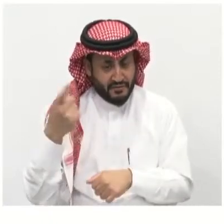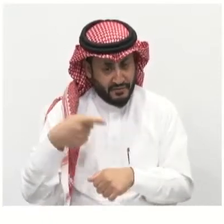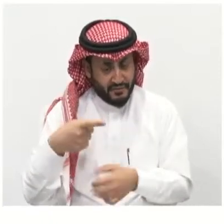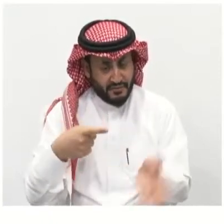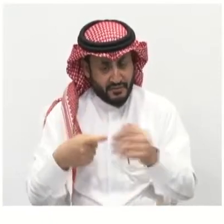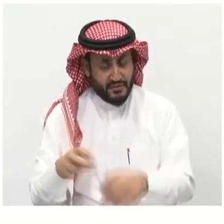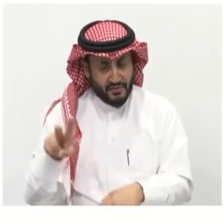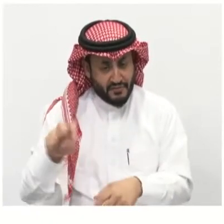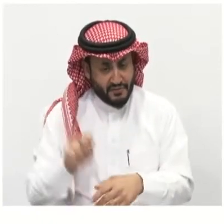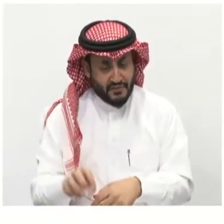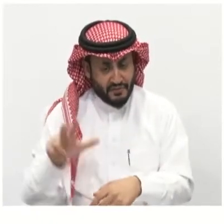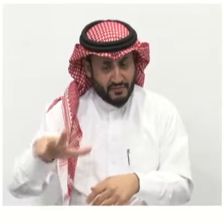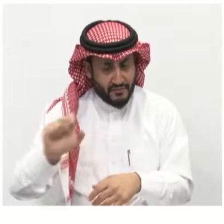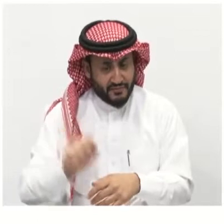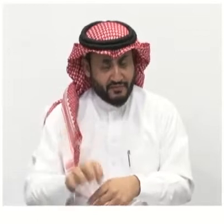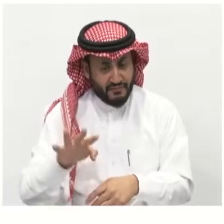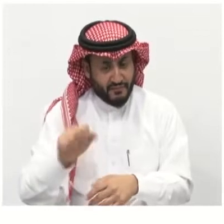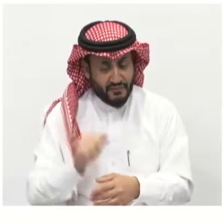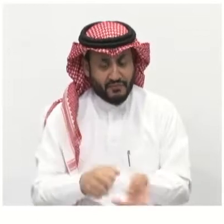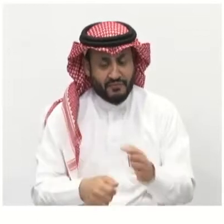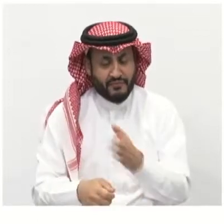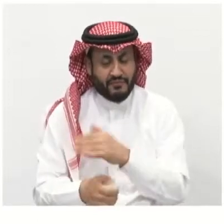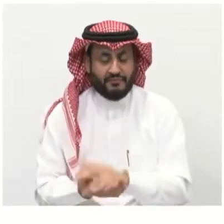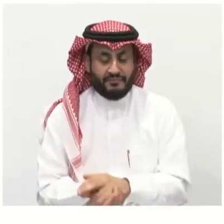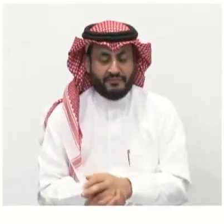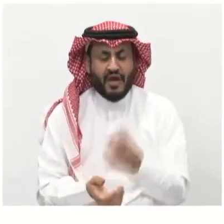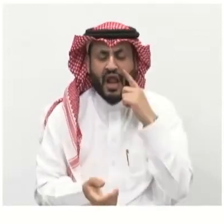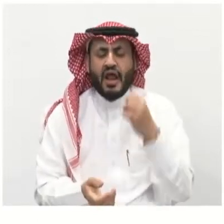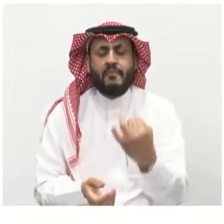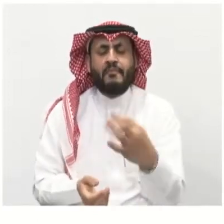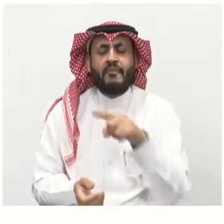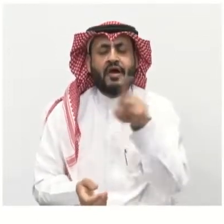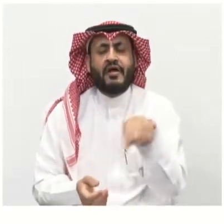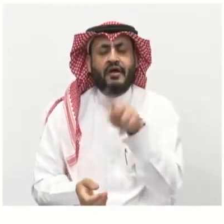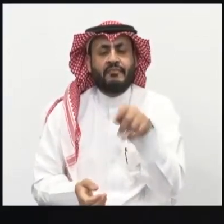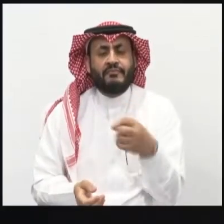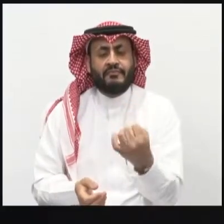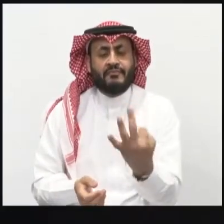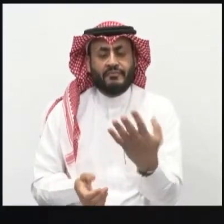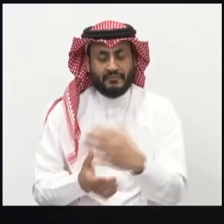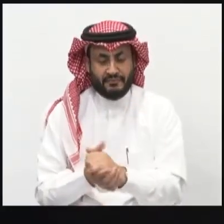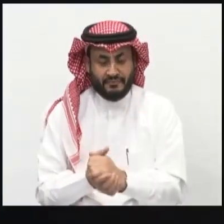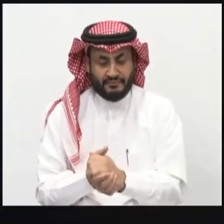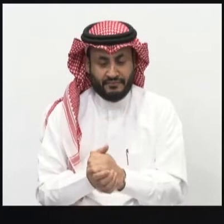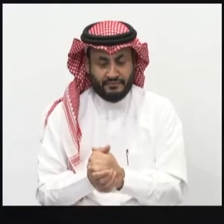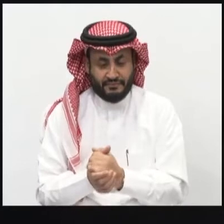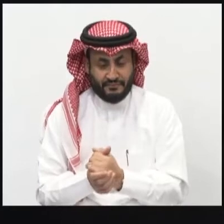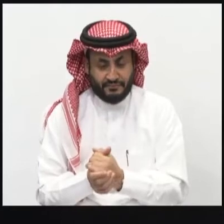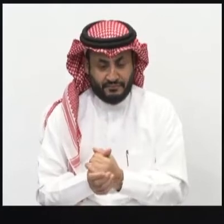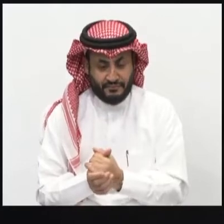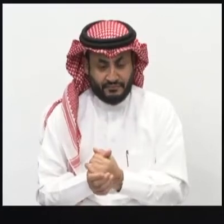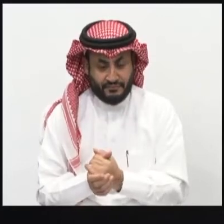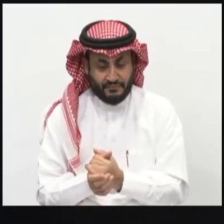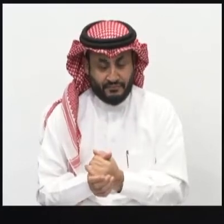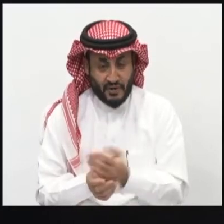instead of 1, right? So how many circles do you see? Do you remember in our previous lessons when we've